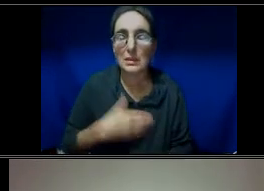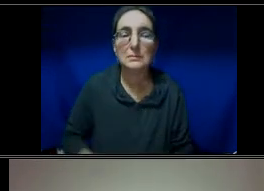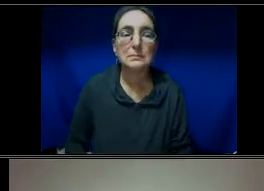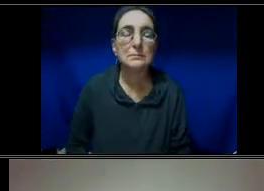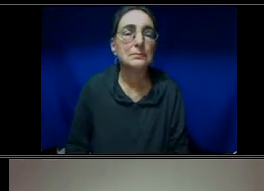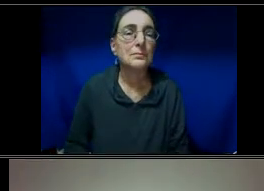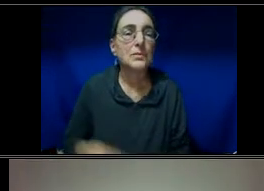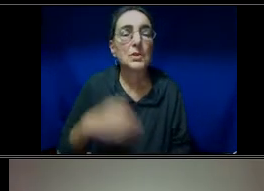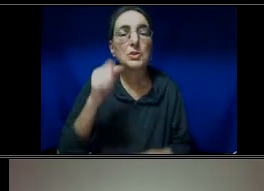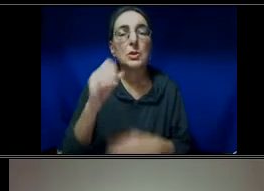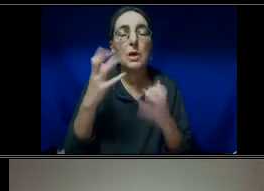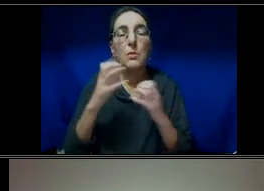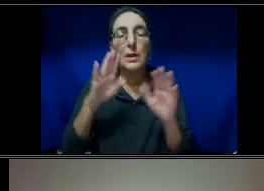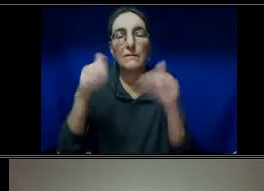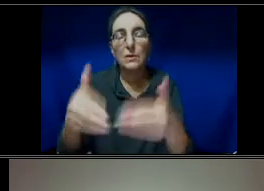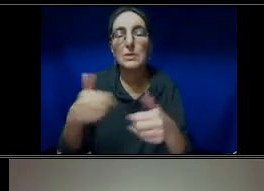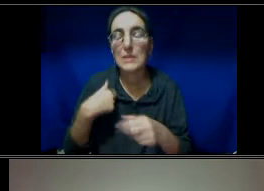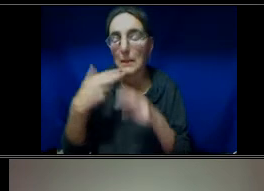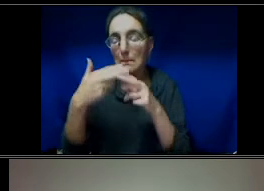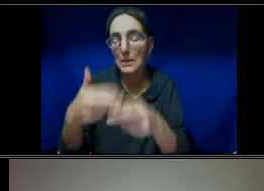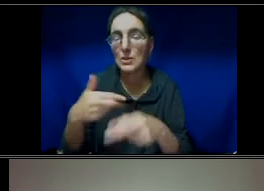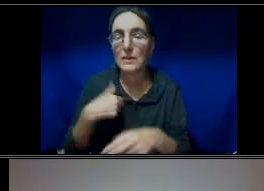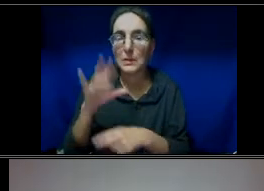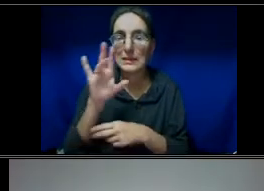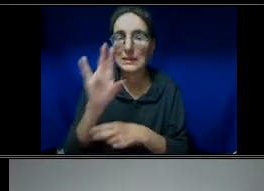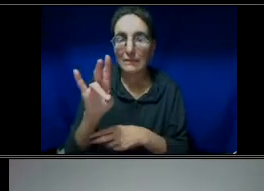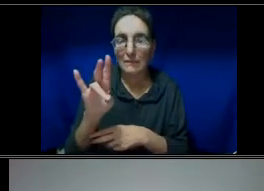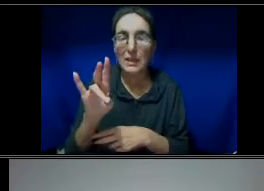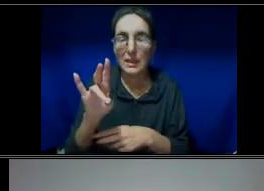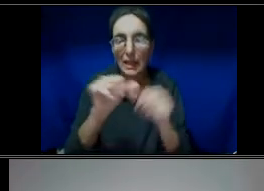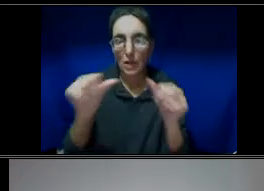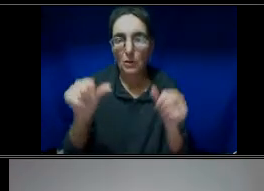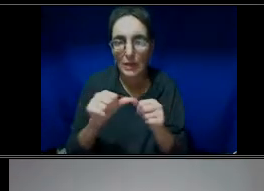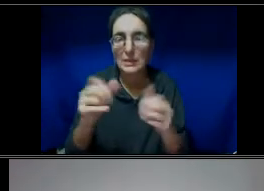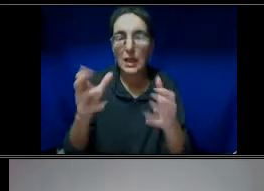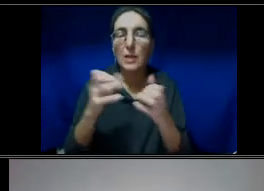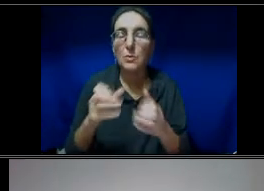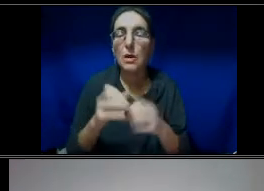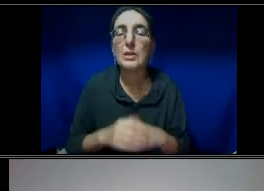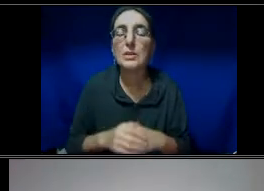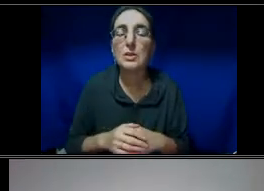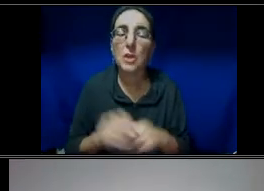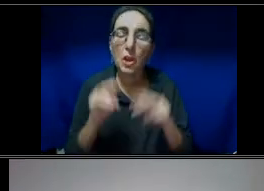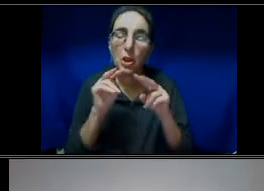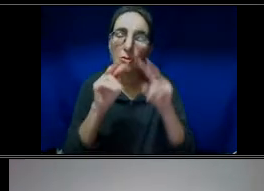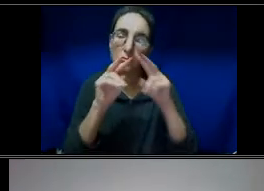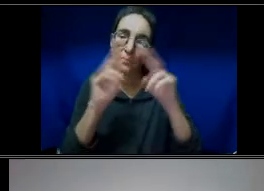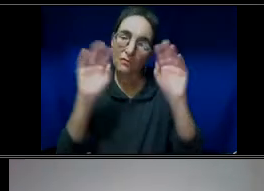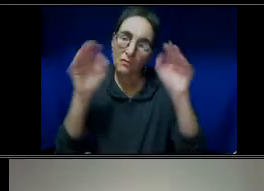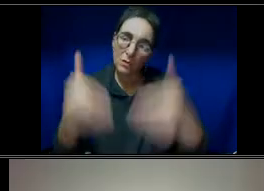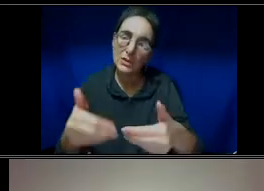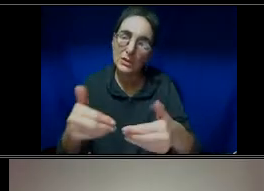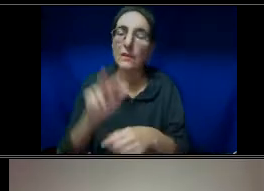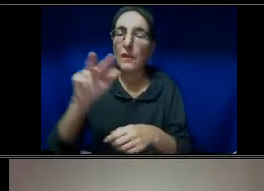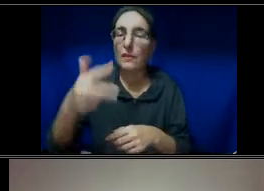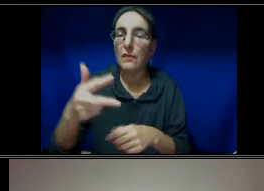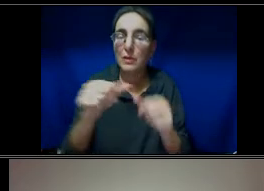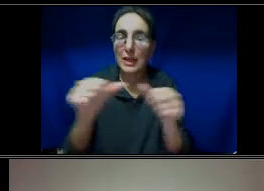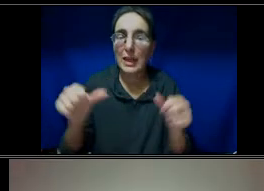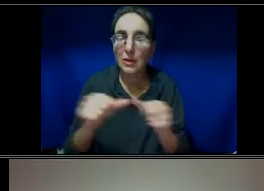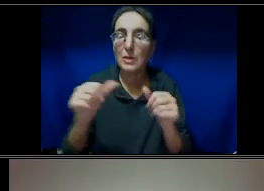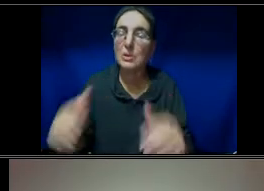So I want to focus, I mentioned there were 7 strategy areas. I want to focus on the 3rd strategy area, which is elevate community